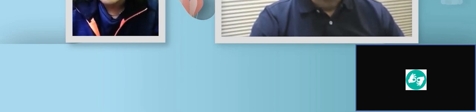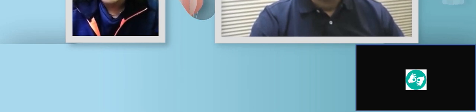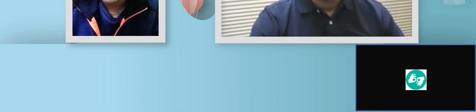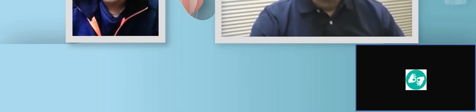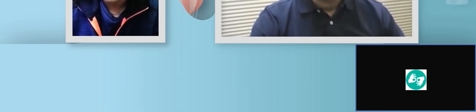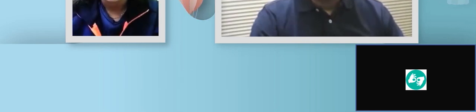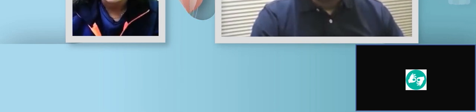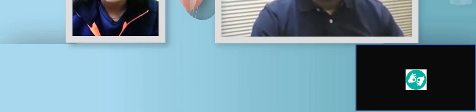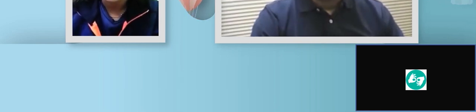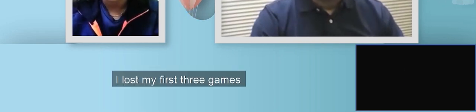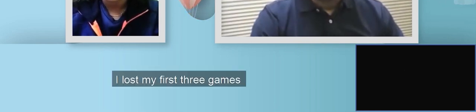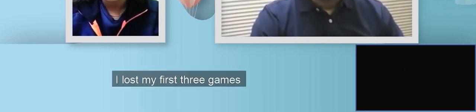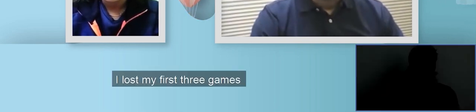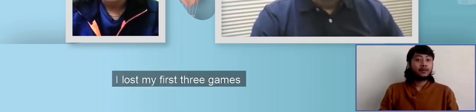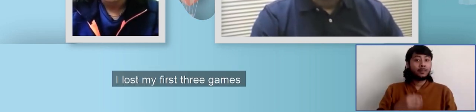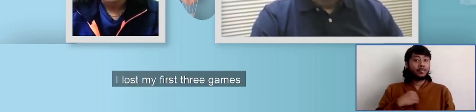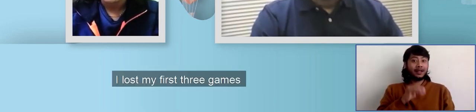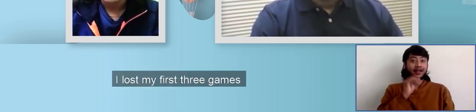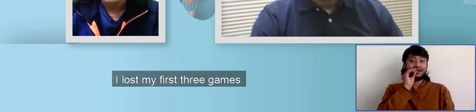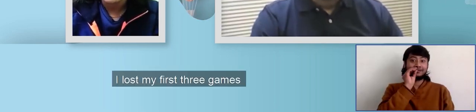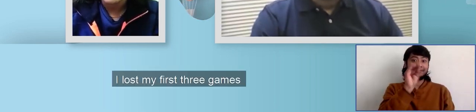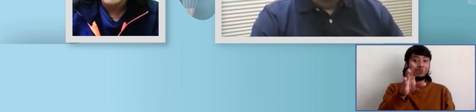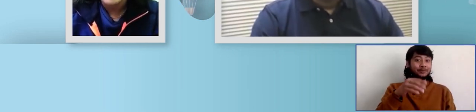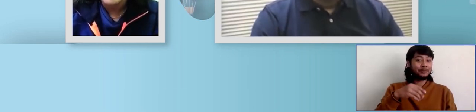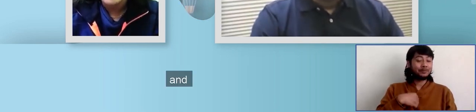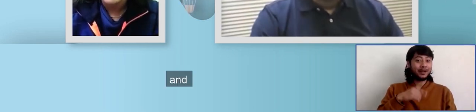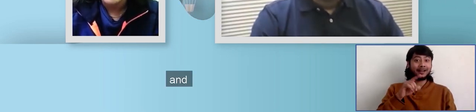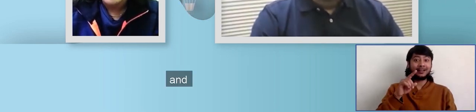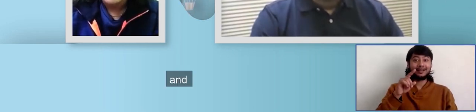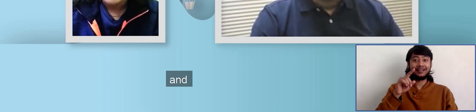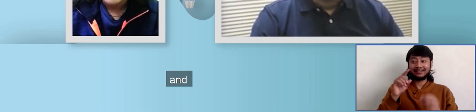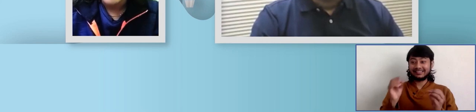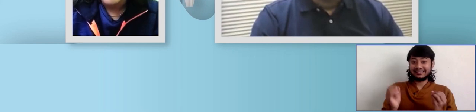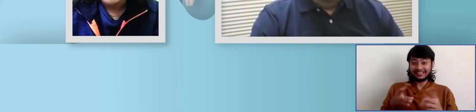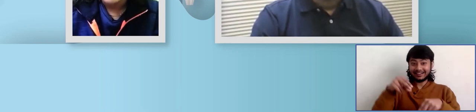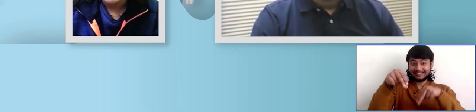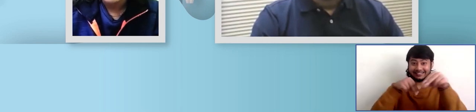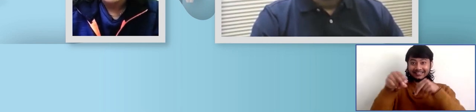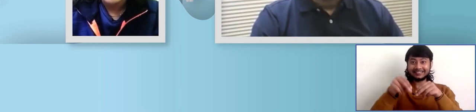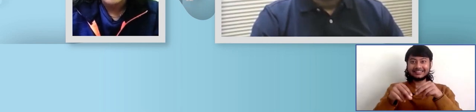tournament? I lost my first three games, and